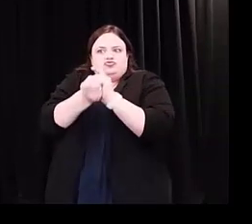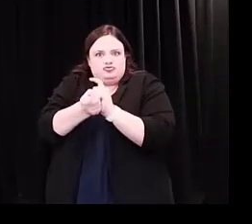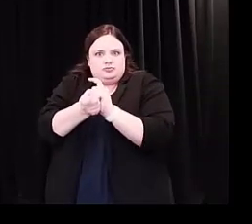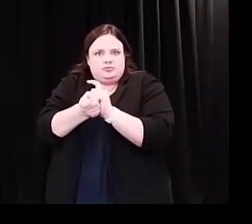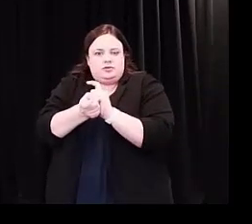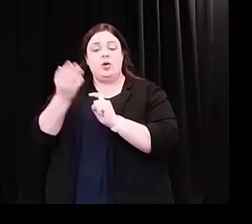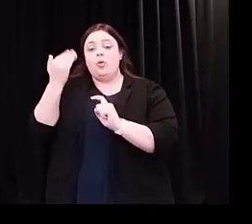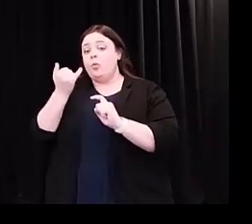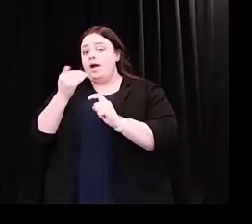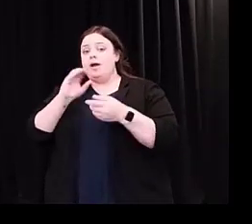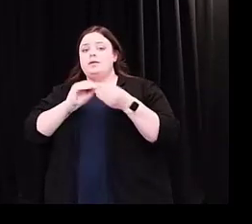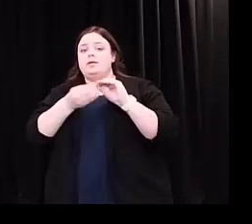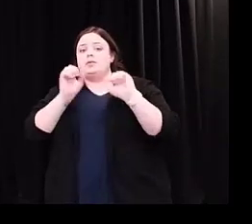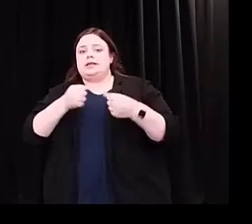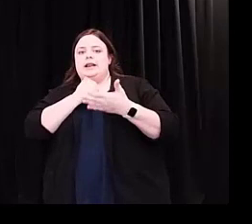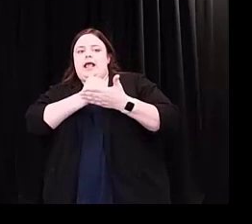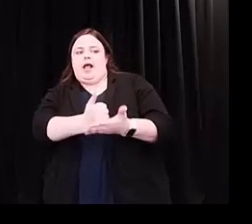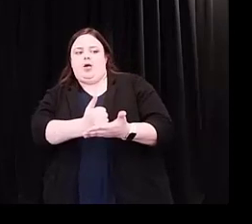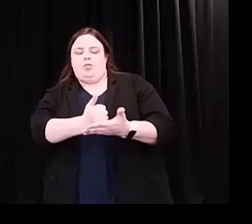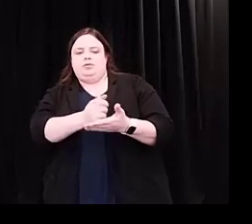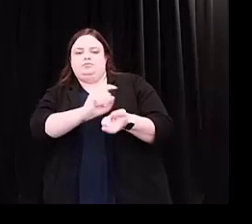numbers help tell the story.